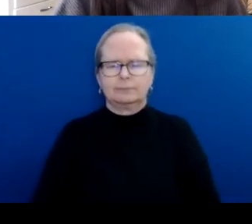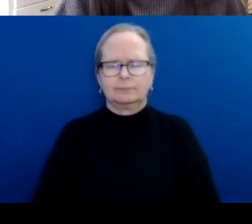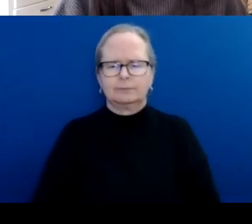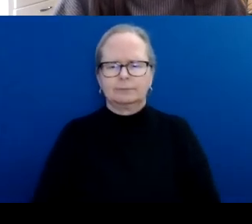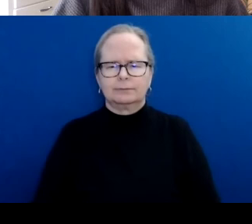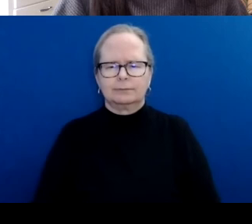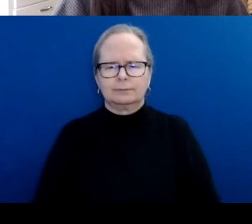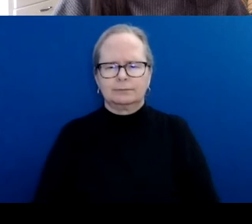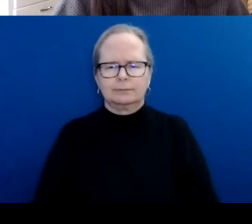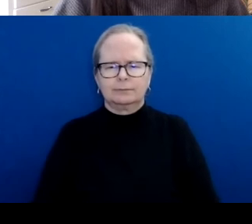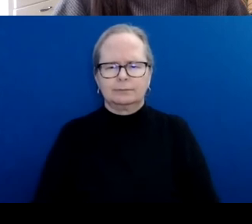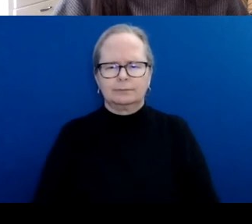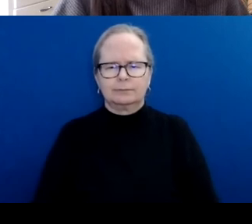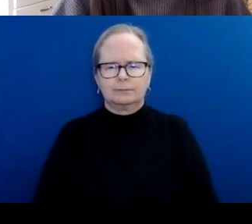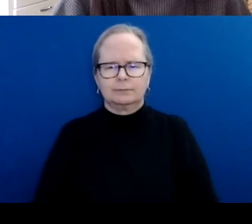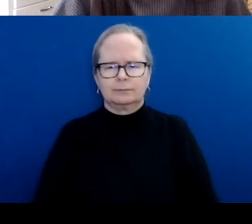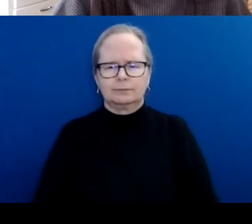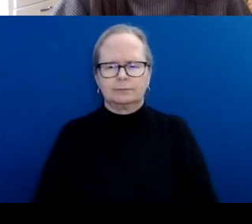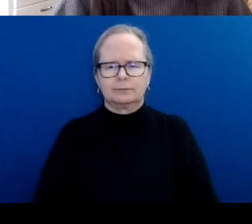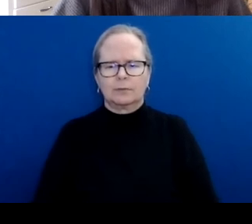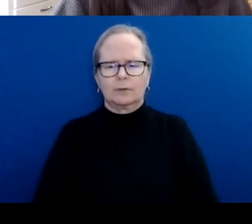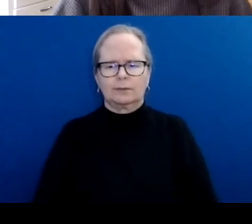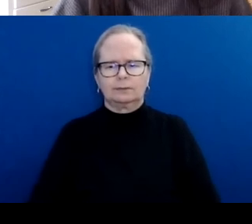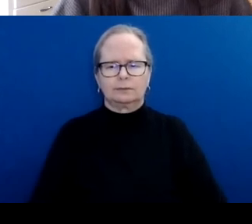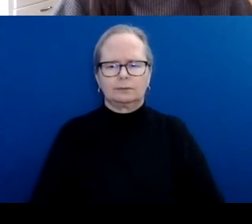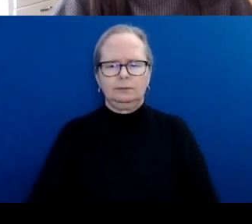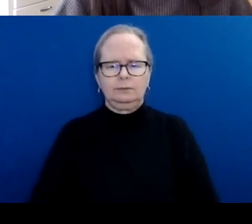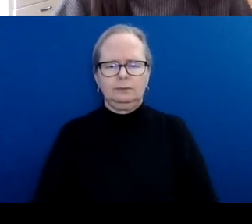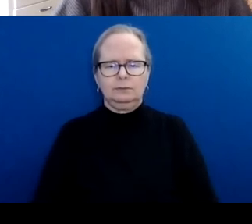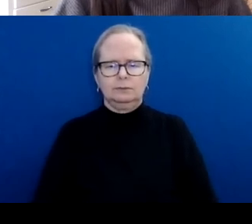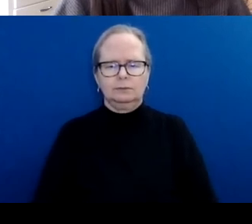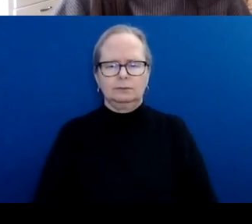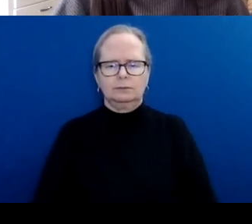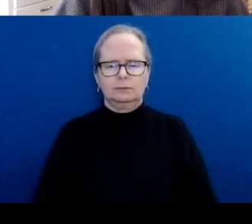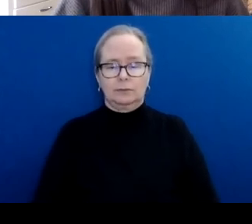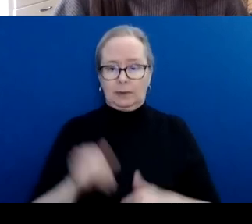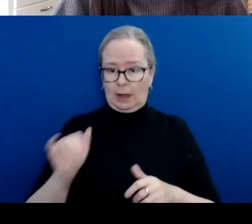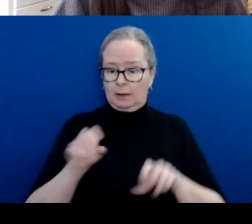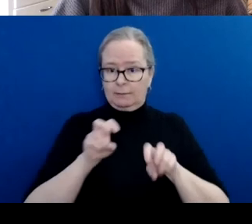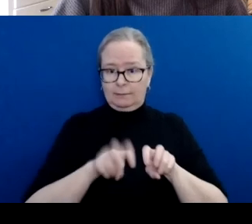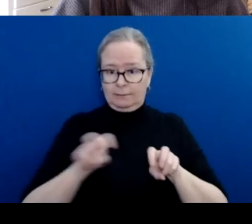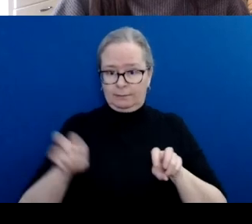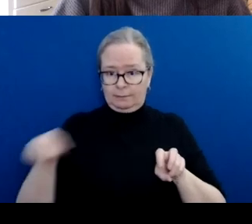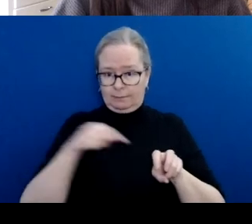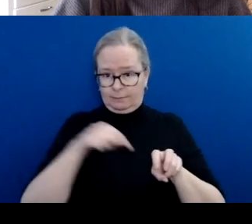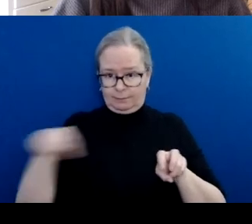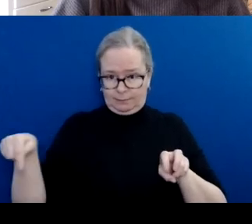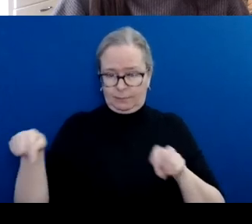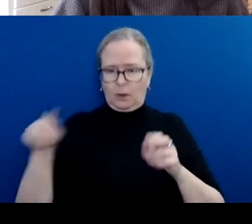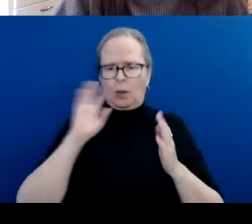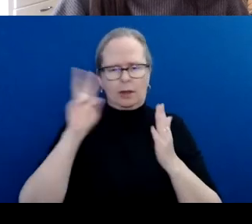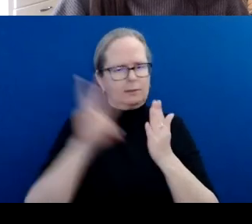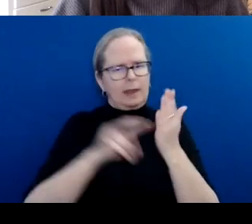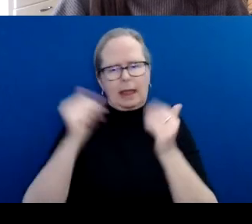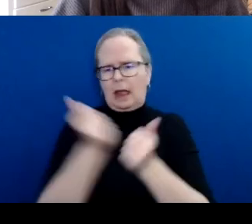While the application is considered holistically, the primary elements that will relate to this criterion are your project